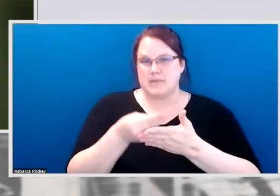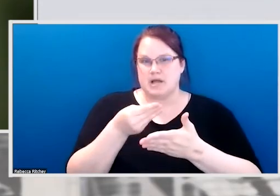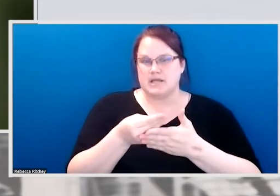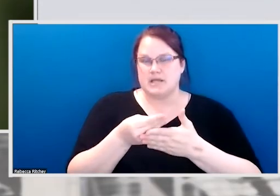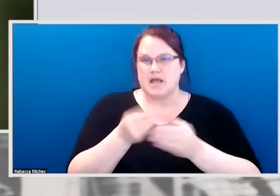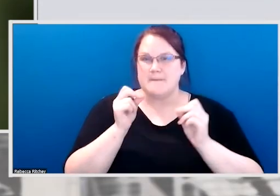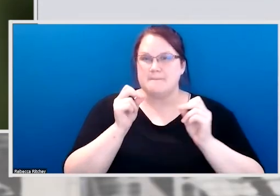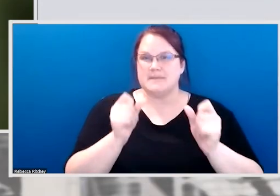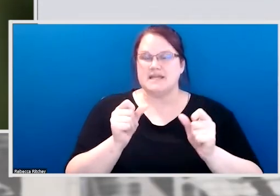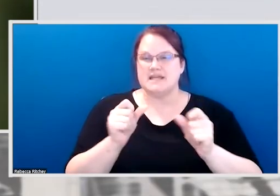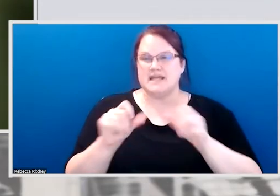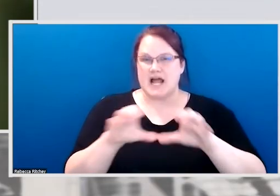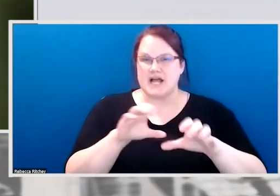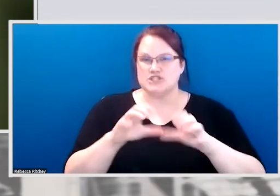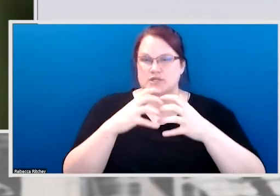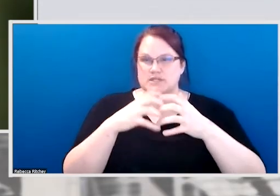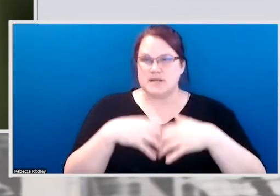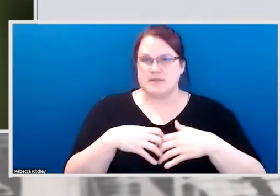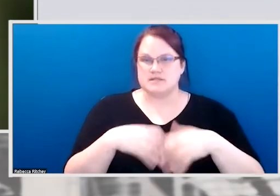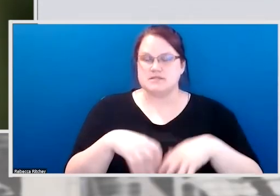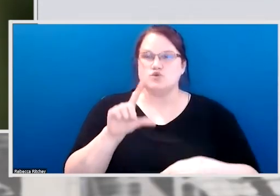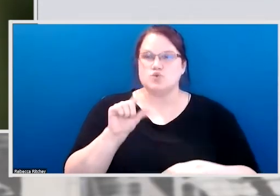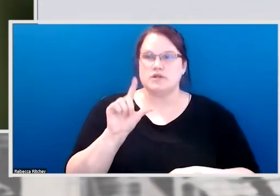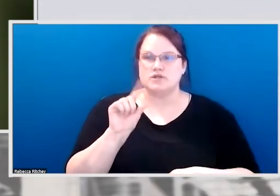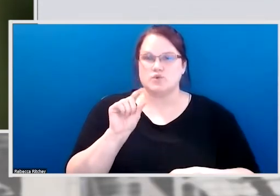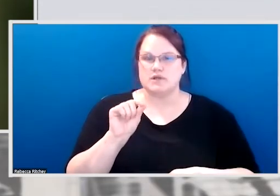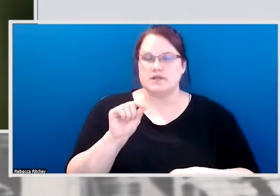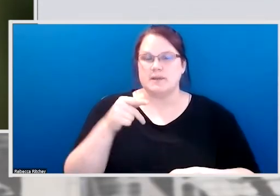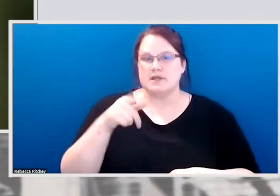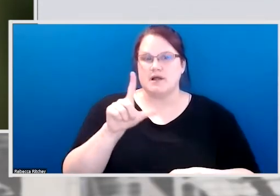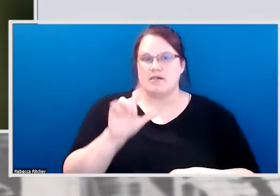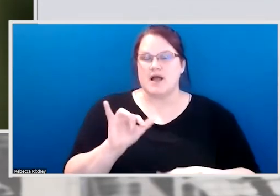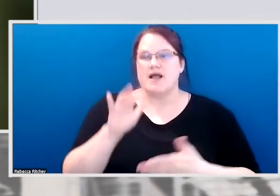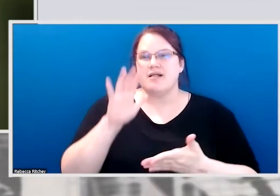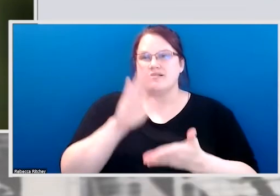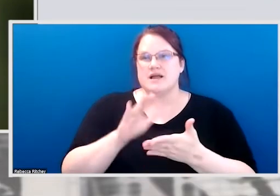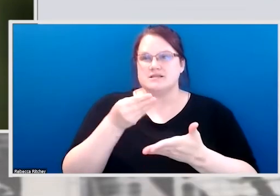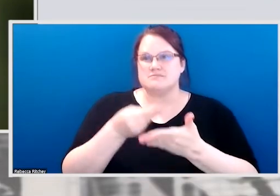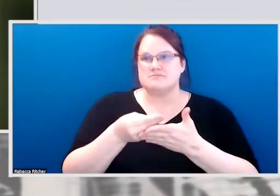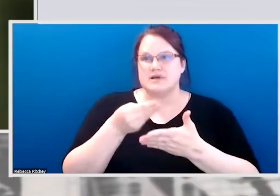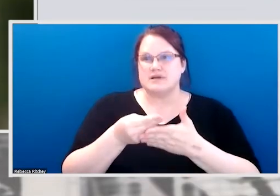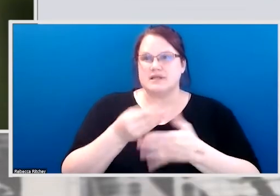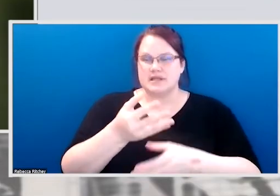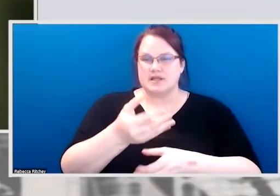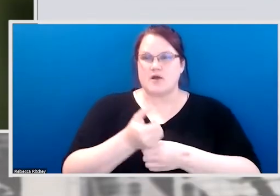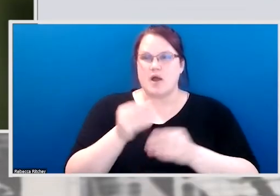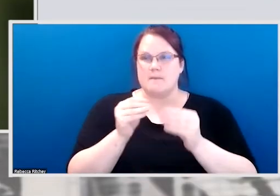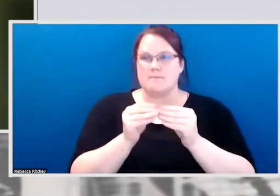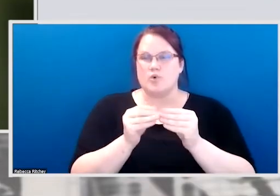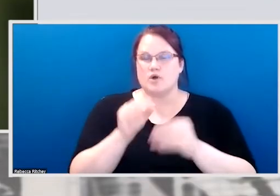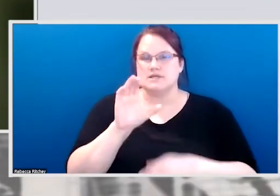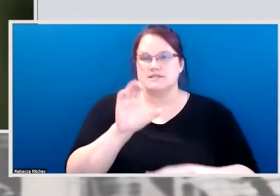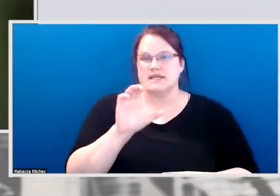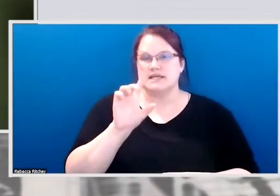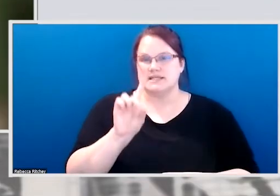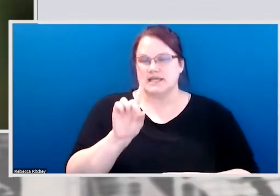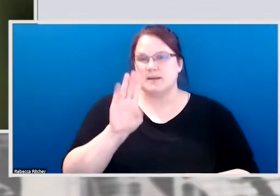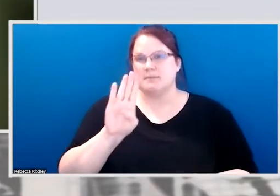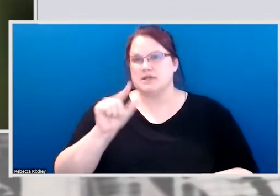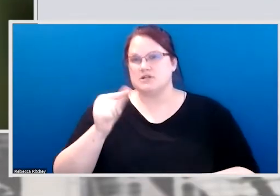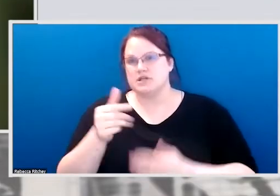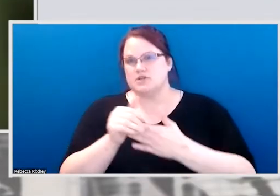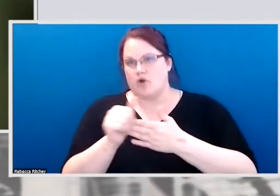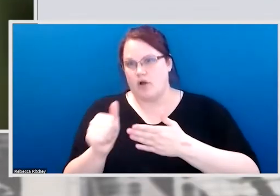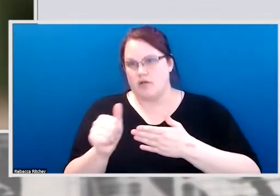demolition. Since 2020, PLI received less PAYGO dollars and received significantly more CDBG dollars.